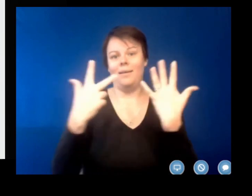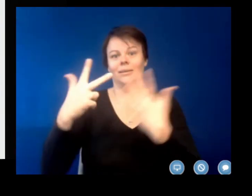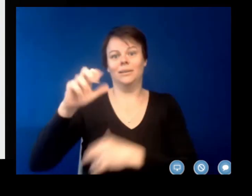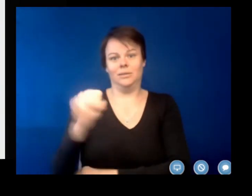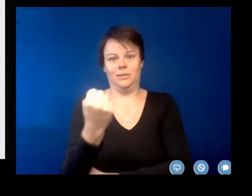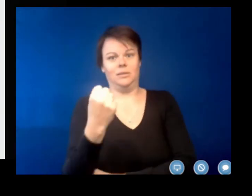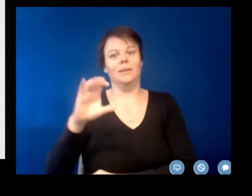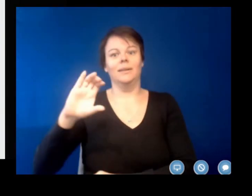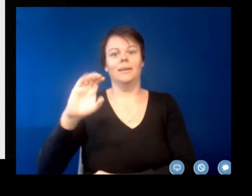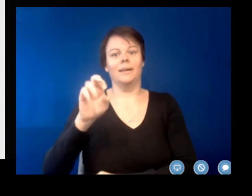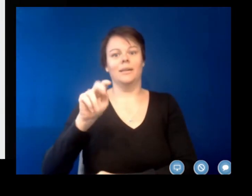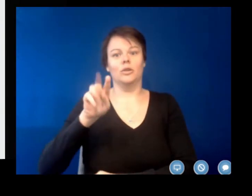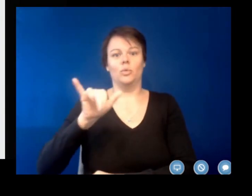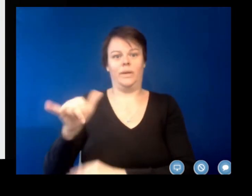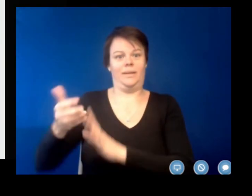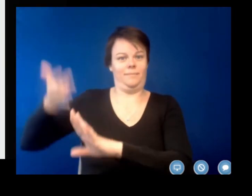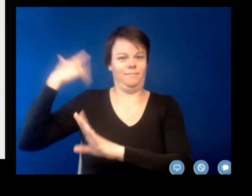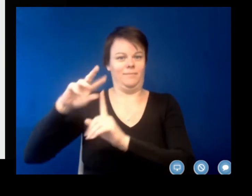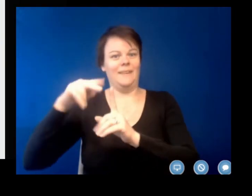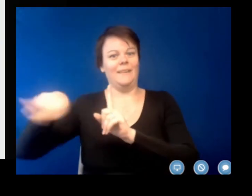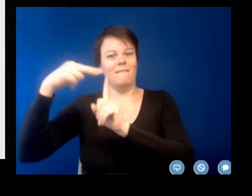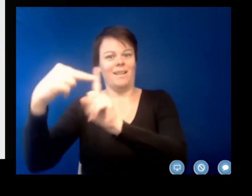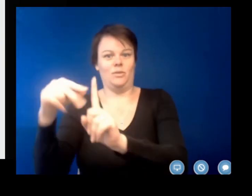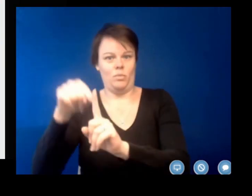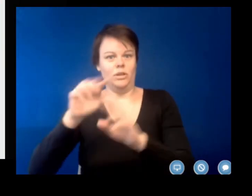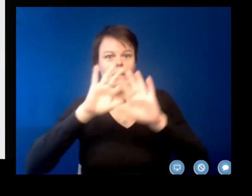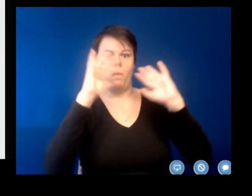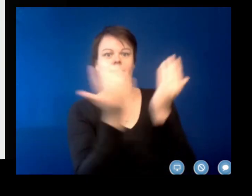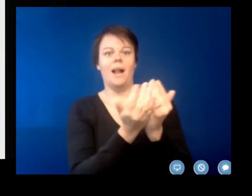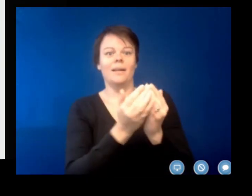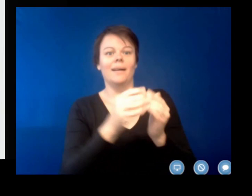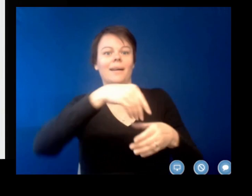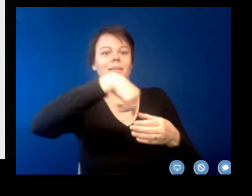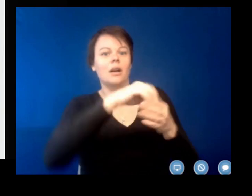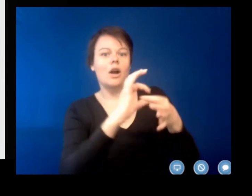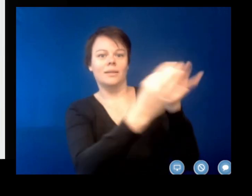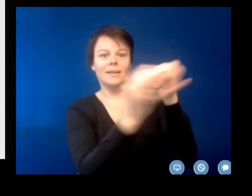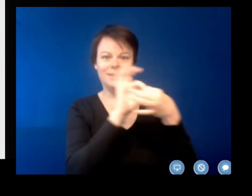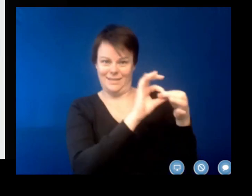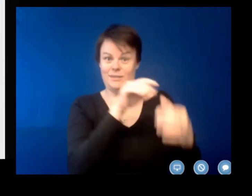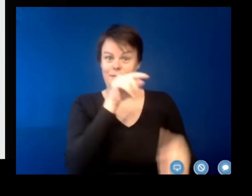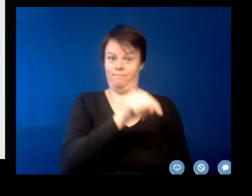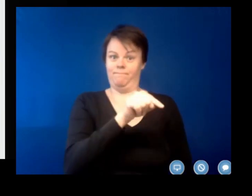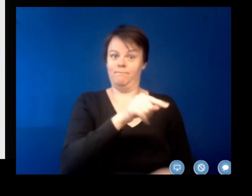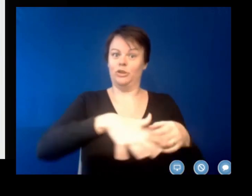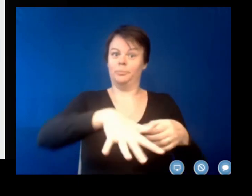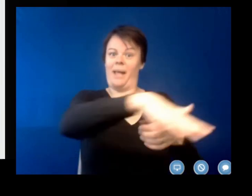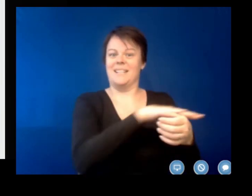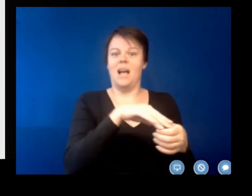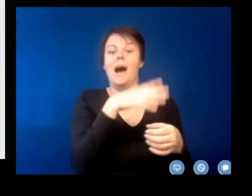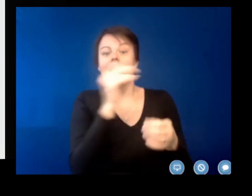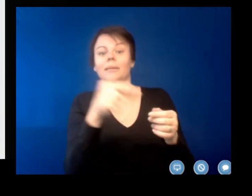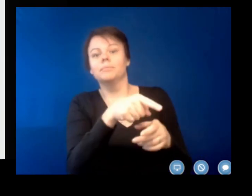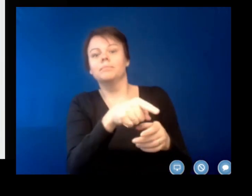world society then looks like. And I would like to recall